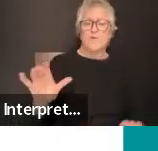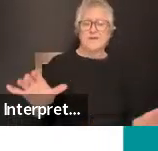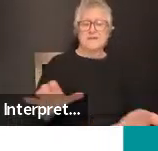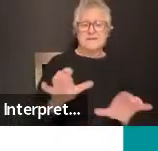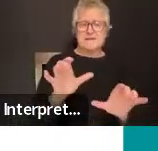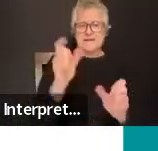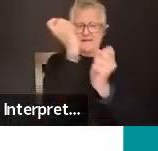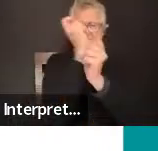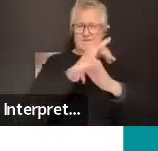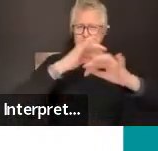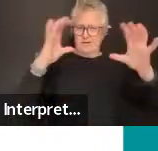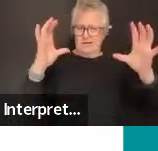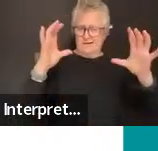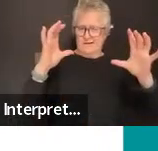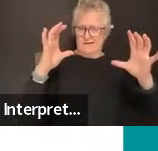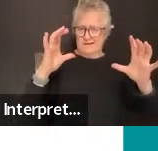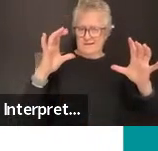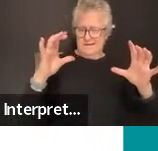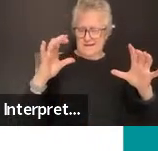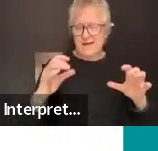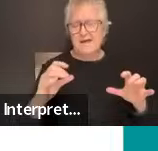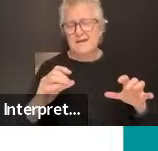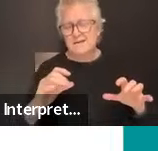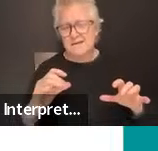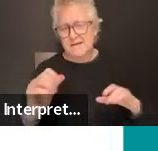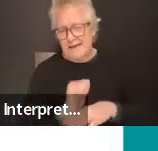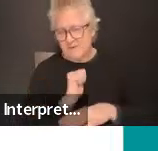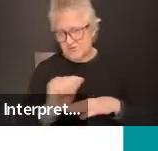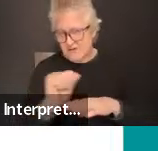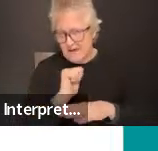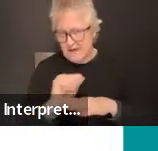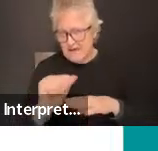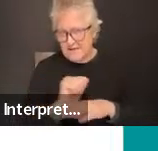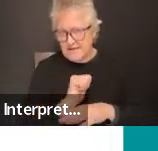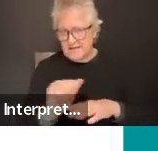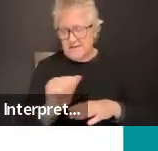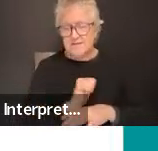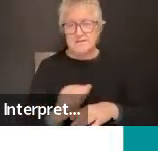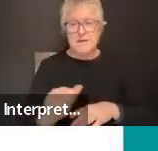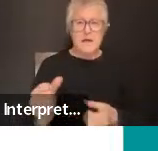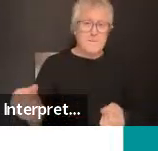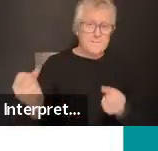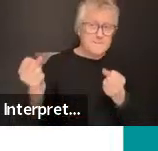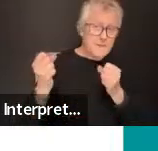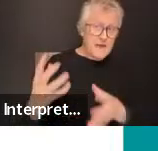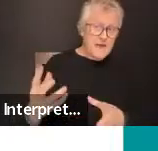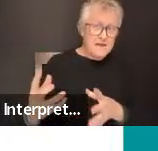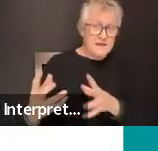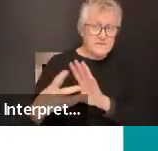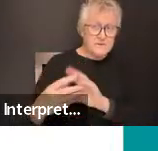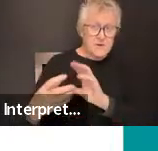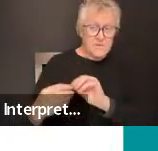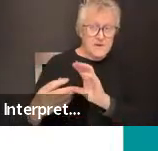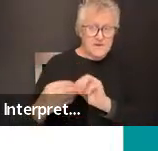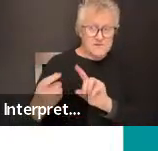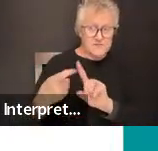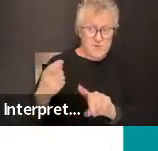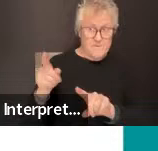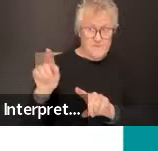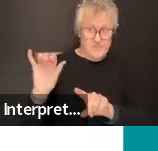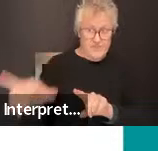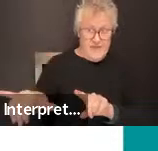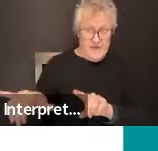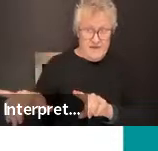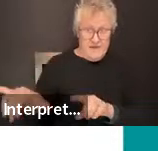with you that we received from that visioning exercise. Many of the comments fell into 4 buckets, and 2 of them